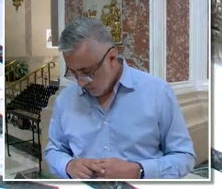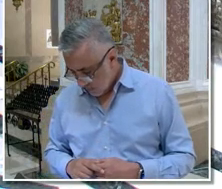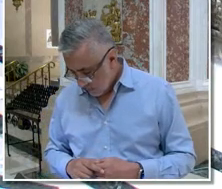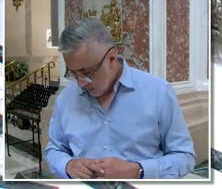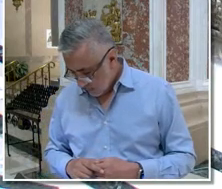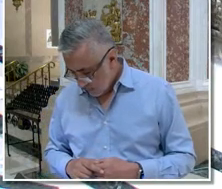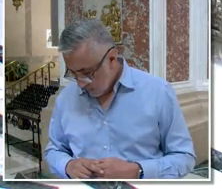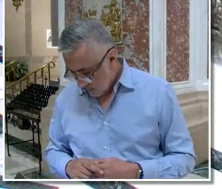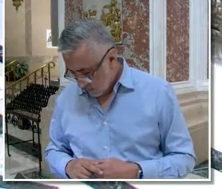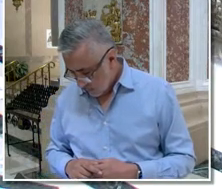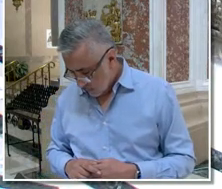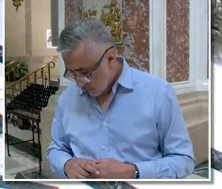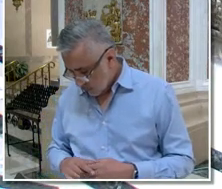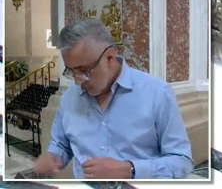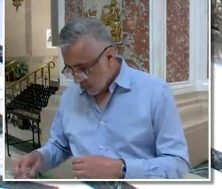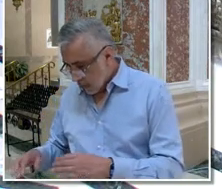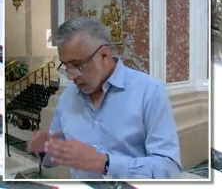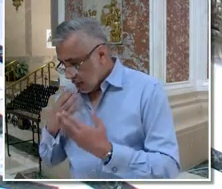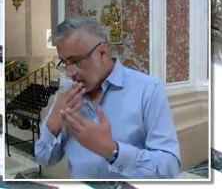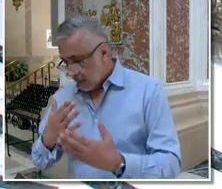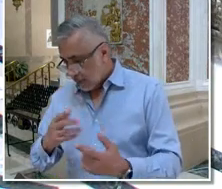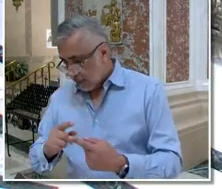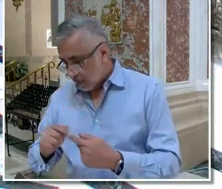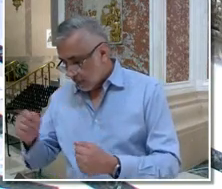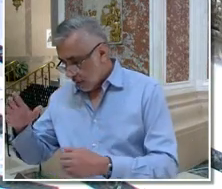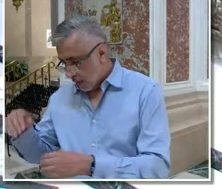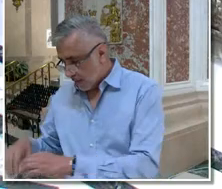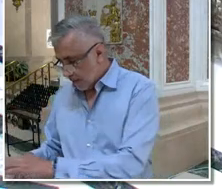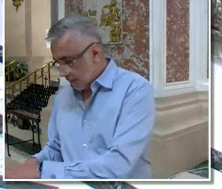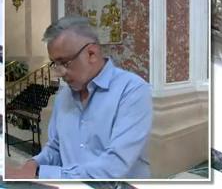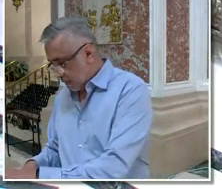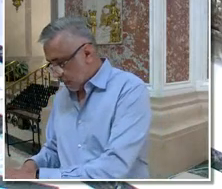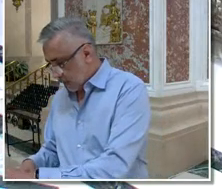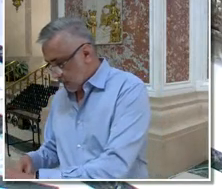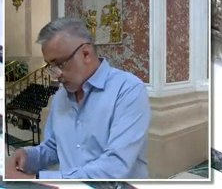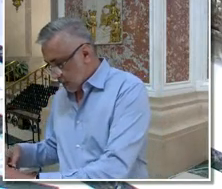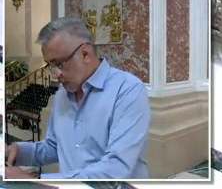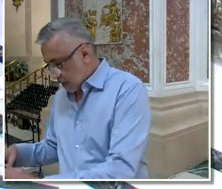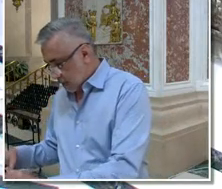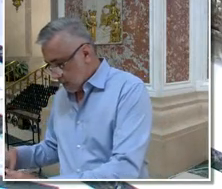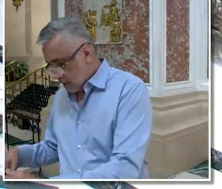The word of the Lord. Thanks be to God.